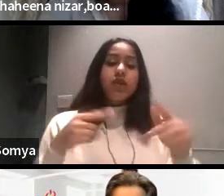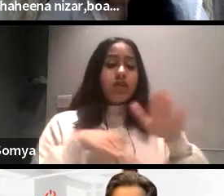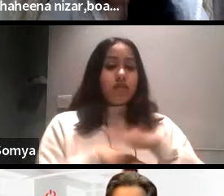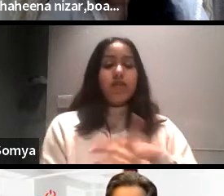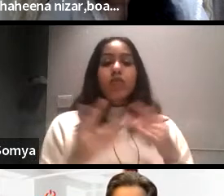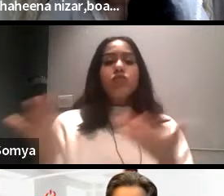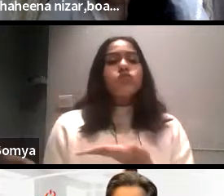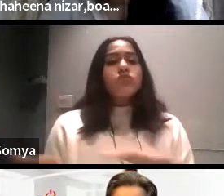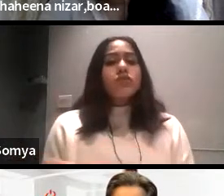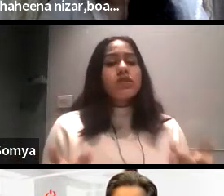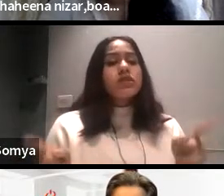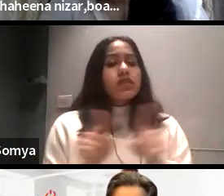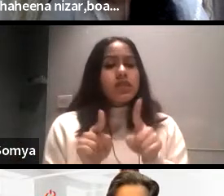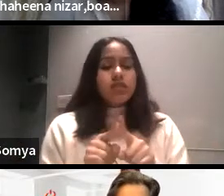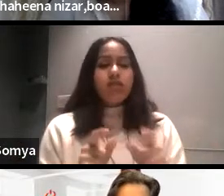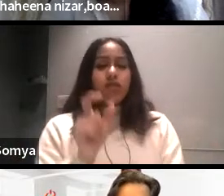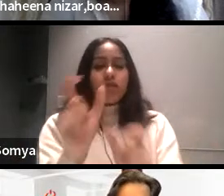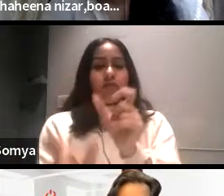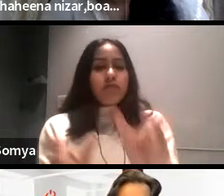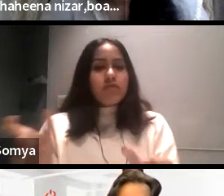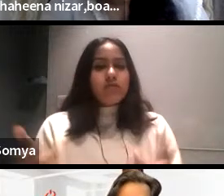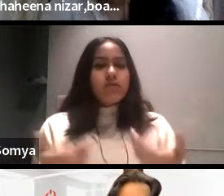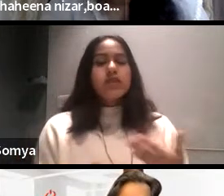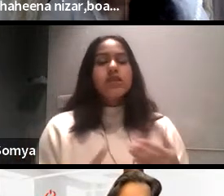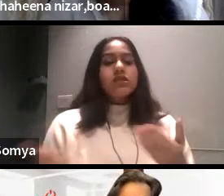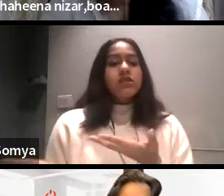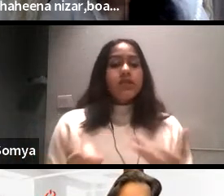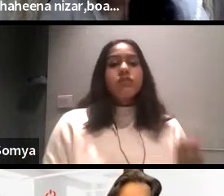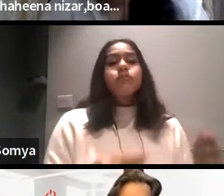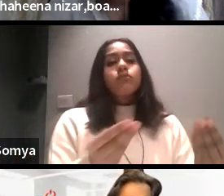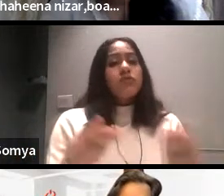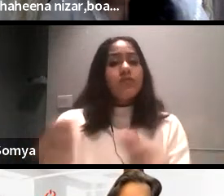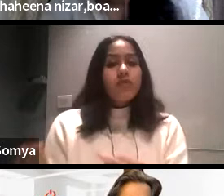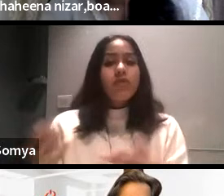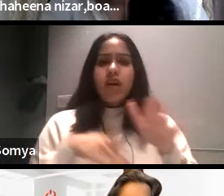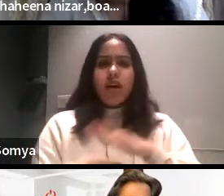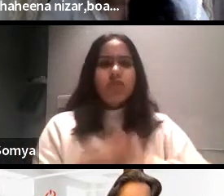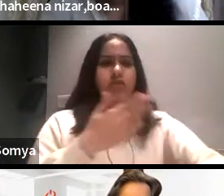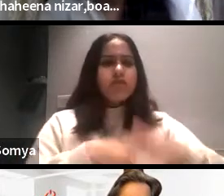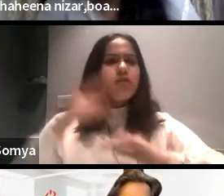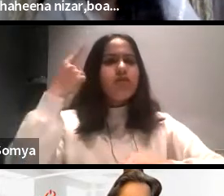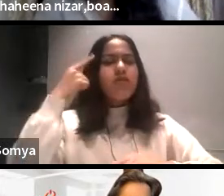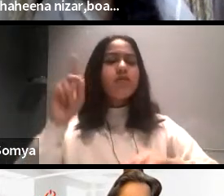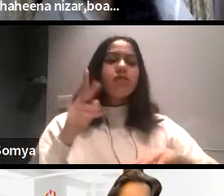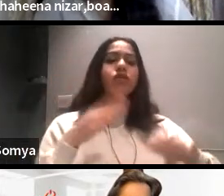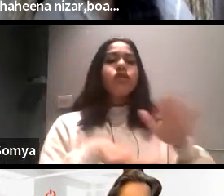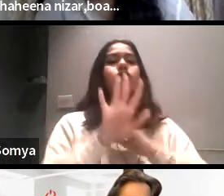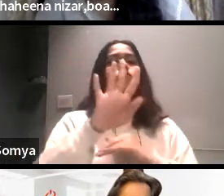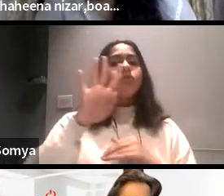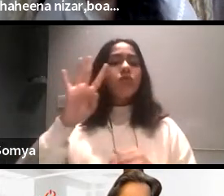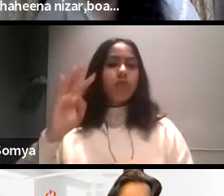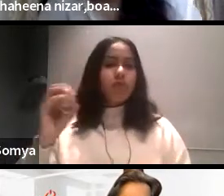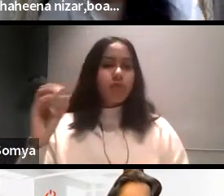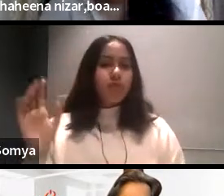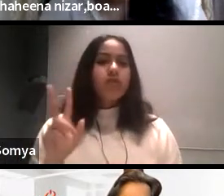serve disabled customers. Business Disabilities Forum, 400 members, employees,